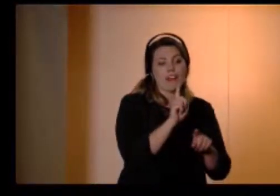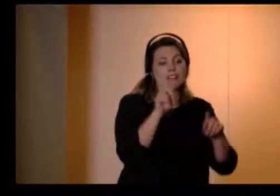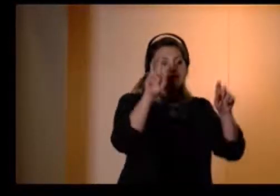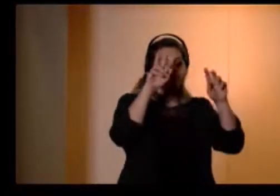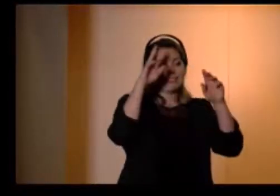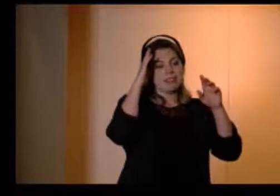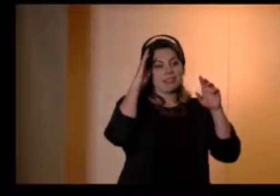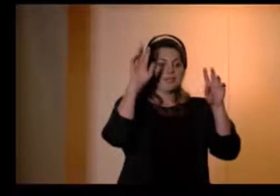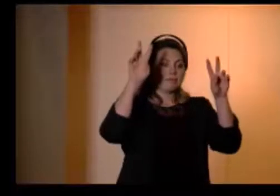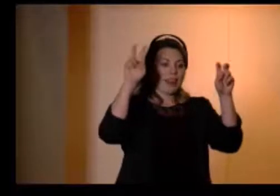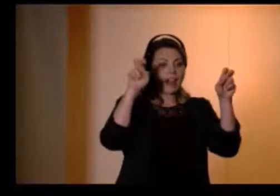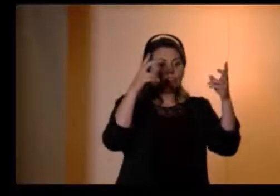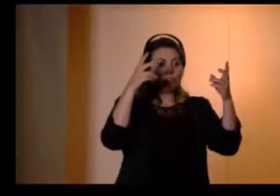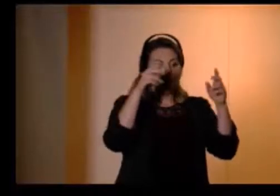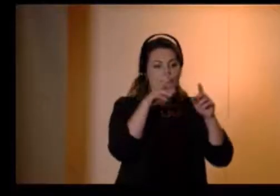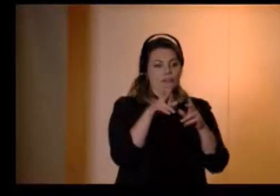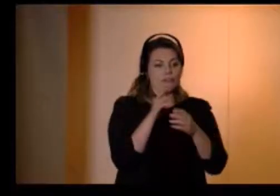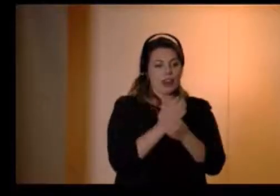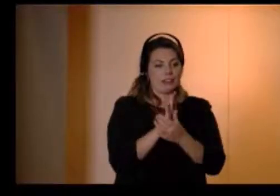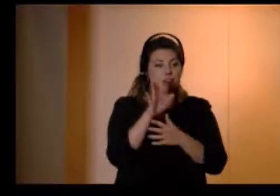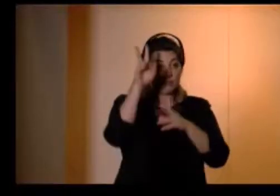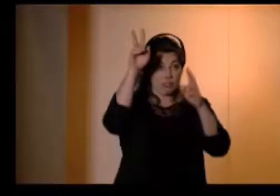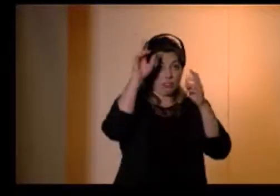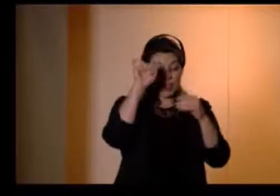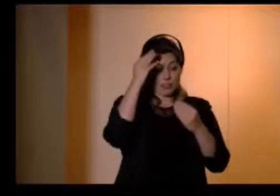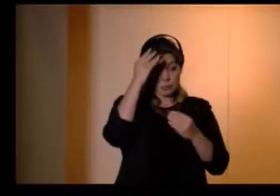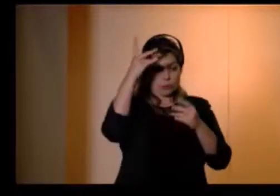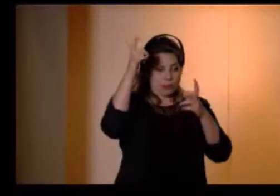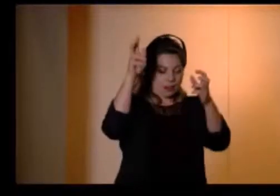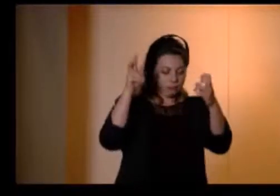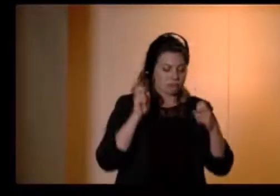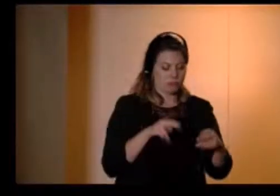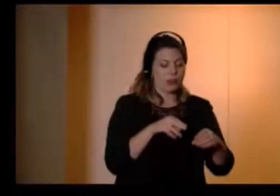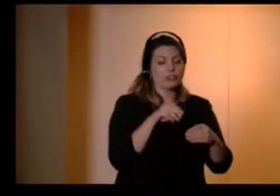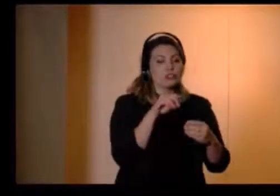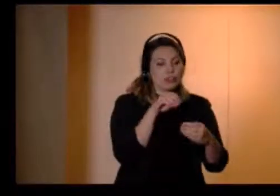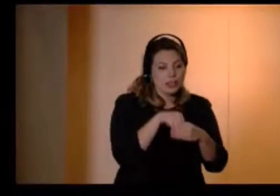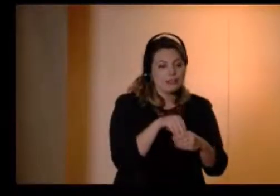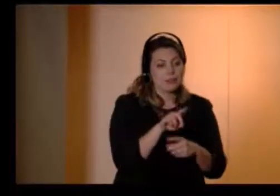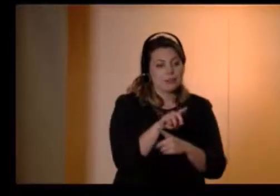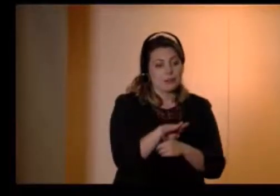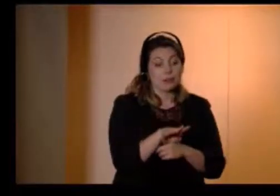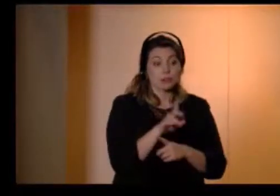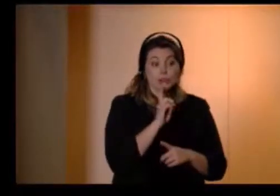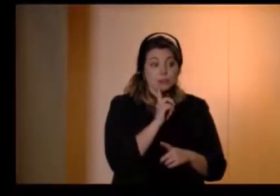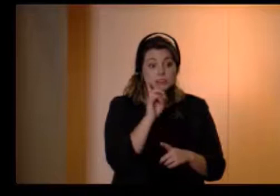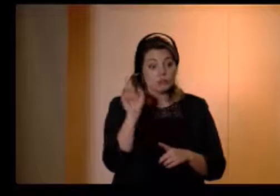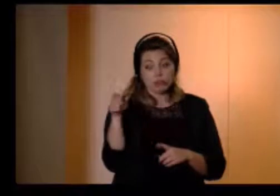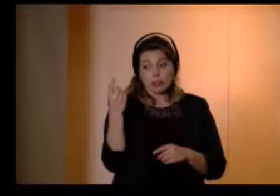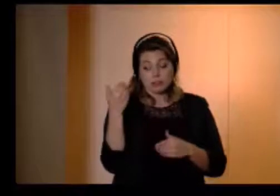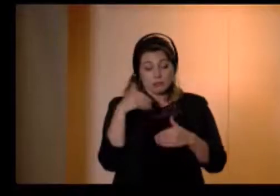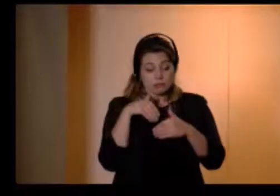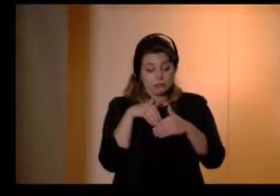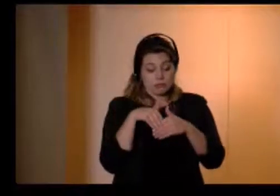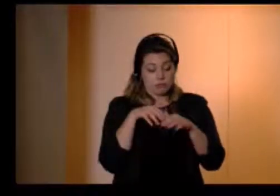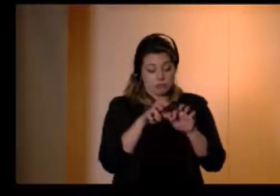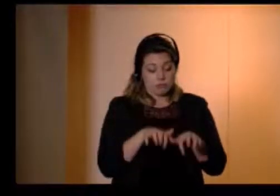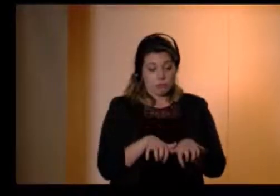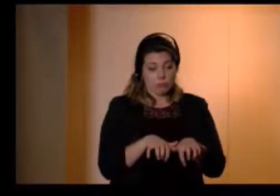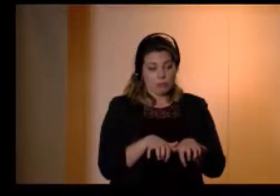take that metadata and insert it into the database. So literally by just entering the